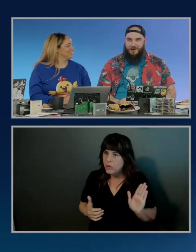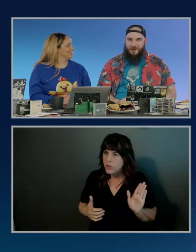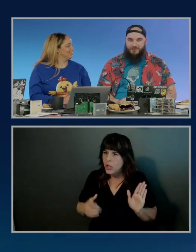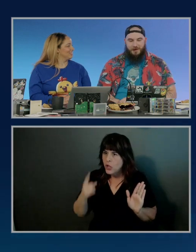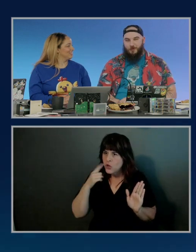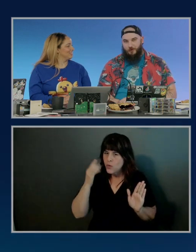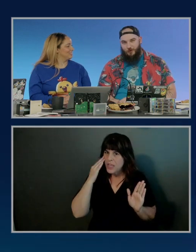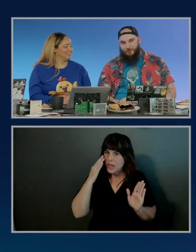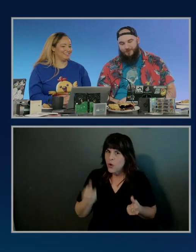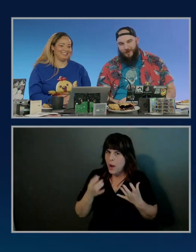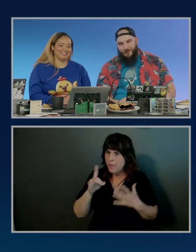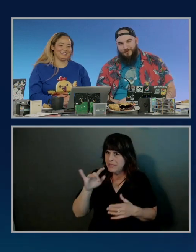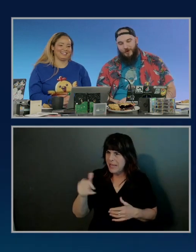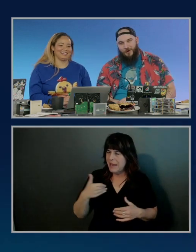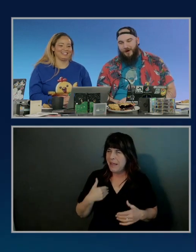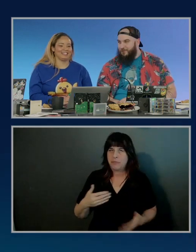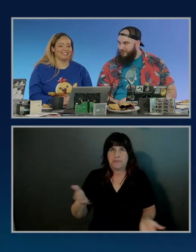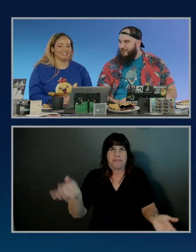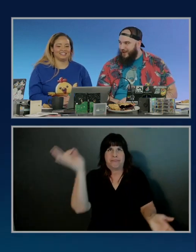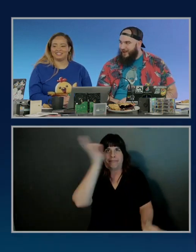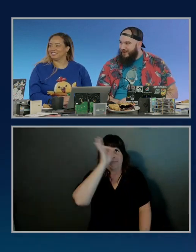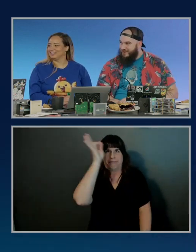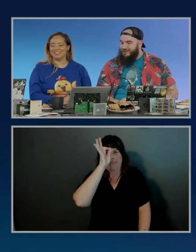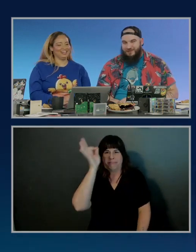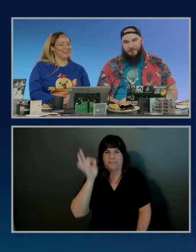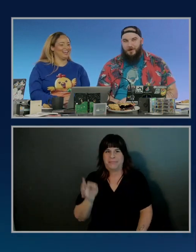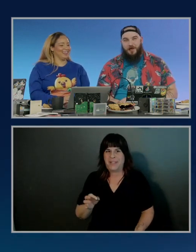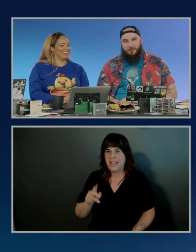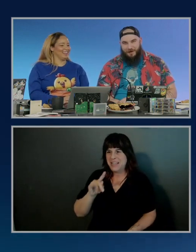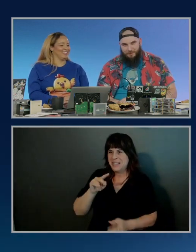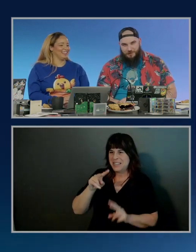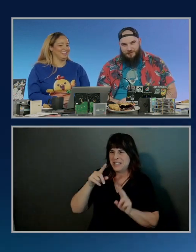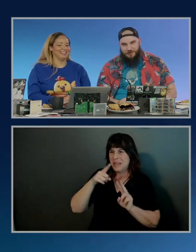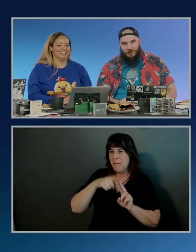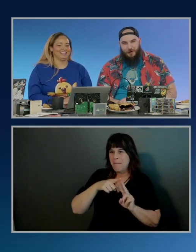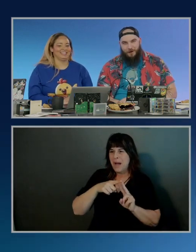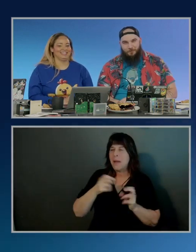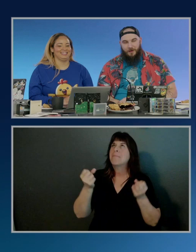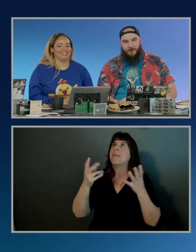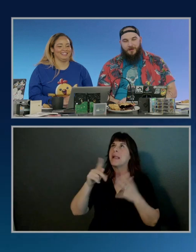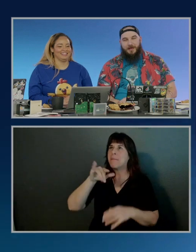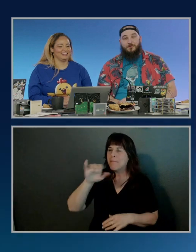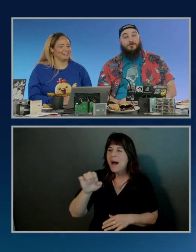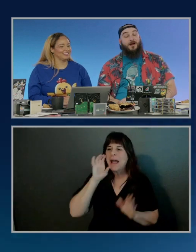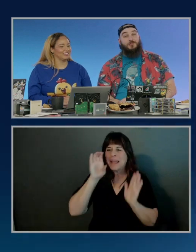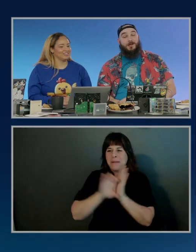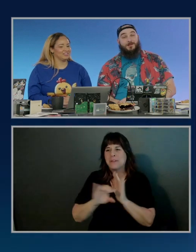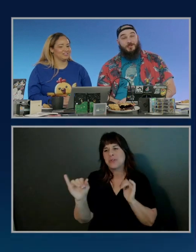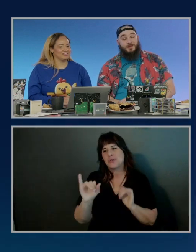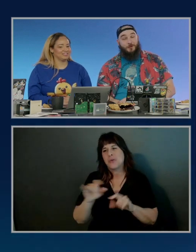much data I have in them? I don't know. So Pi images. A lot of Pi images. So